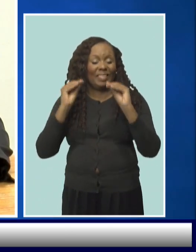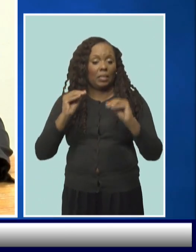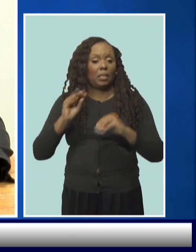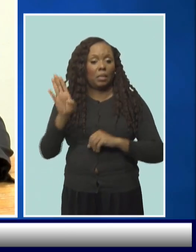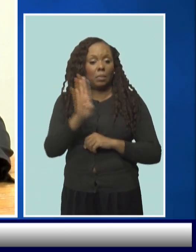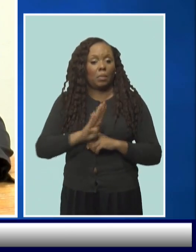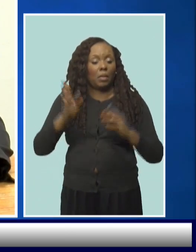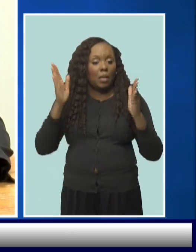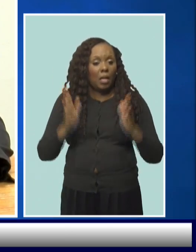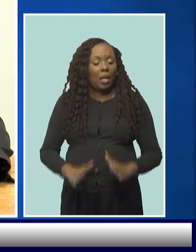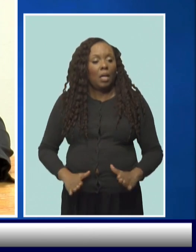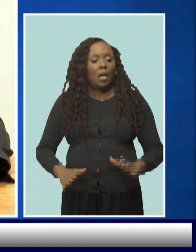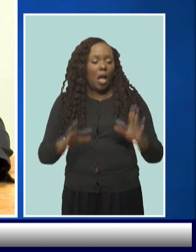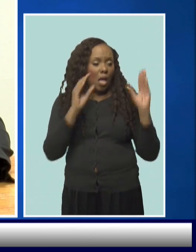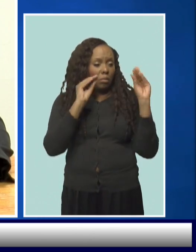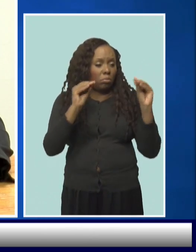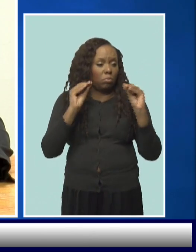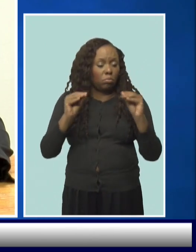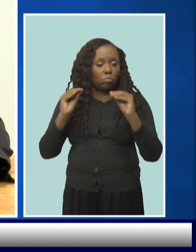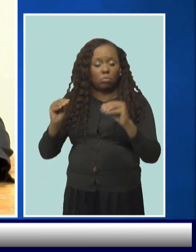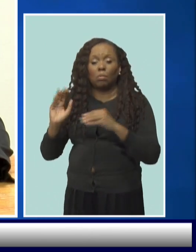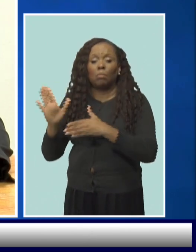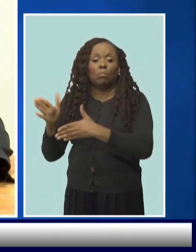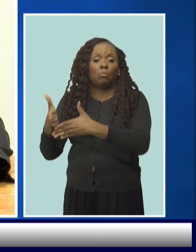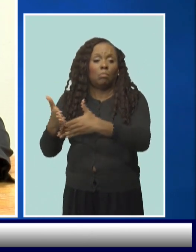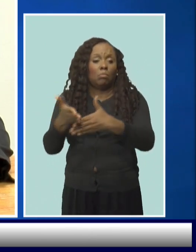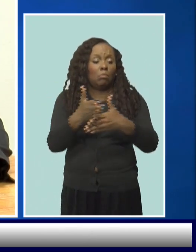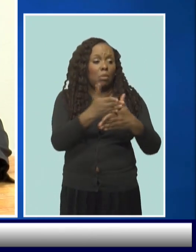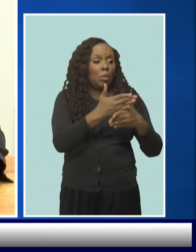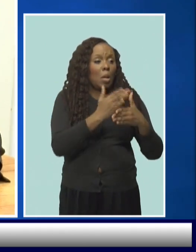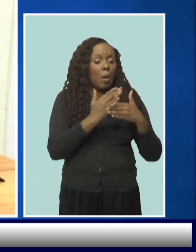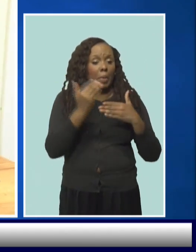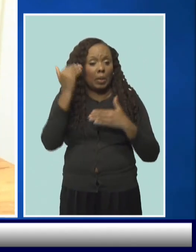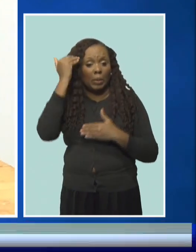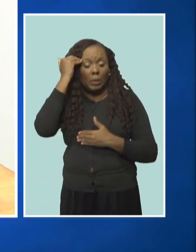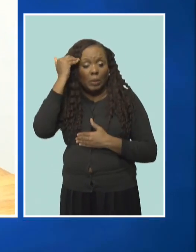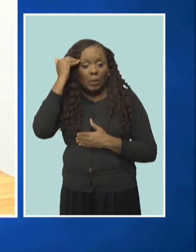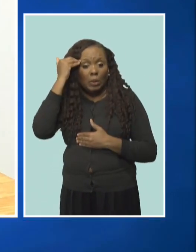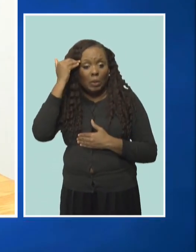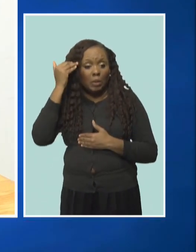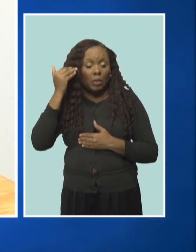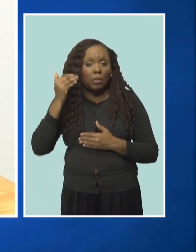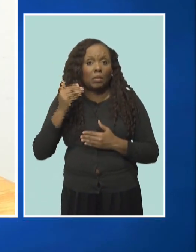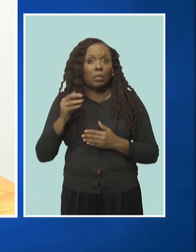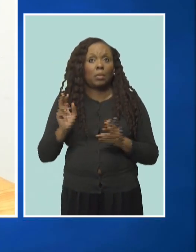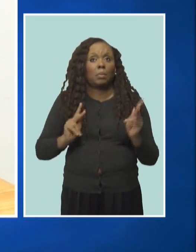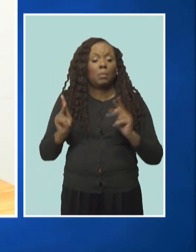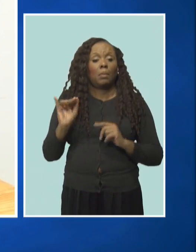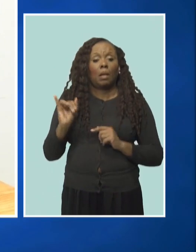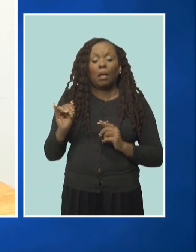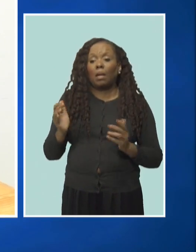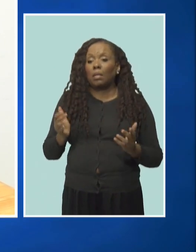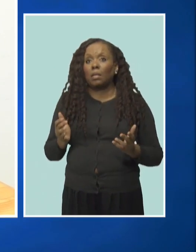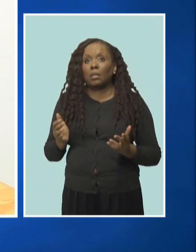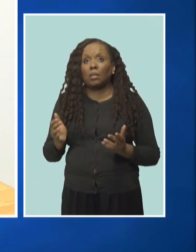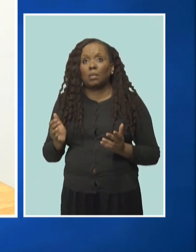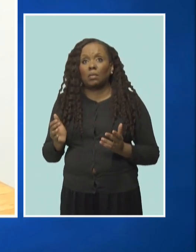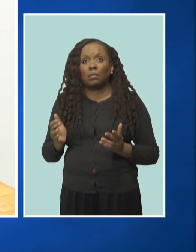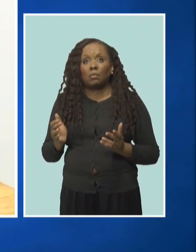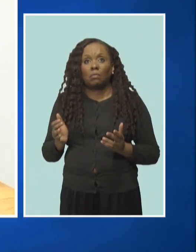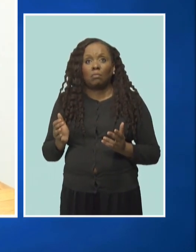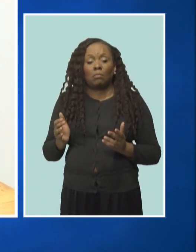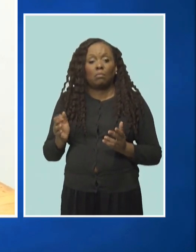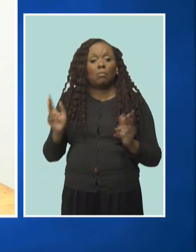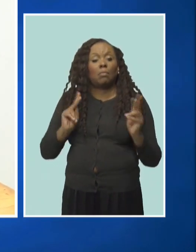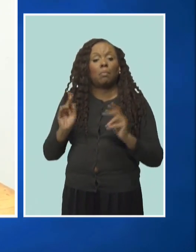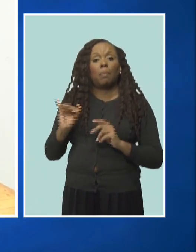Barbadians, educating Barbadians, sharing the knowledge that persons like His Excellency Clark is out